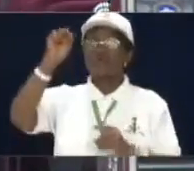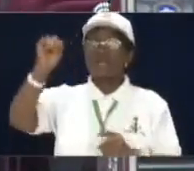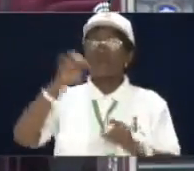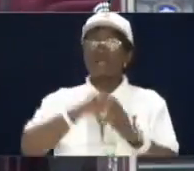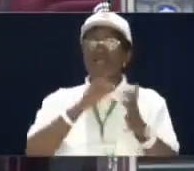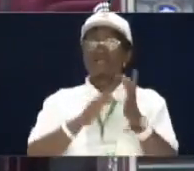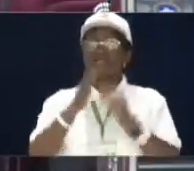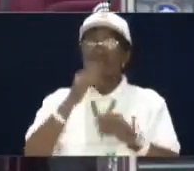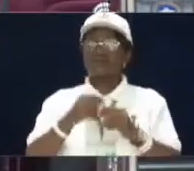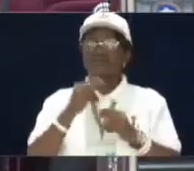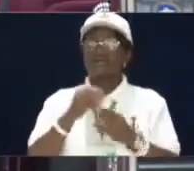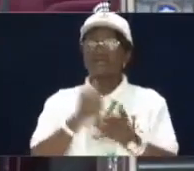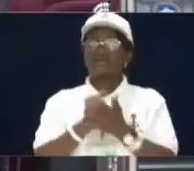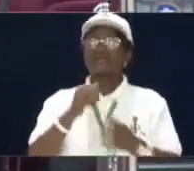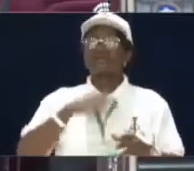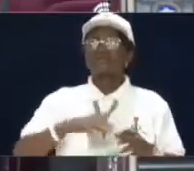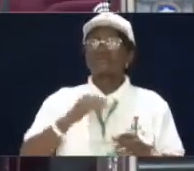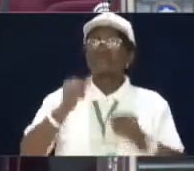Please receive their offering.